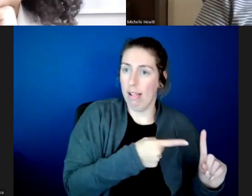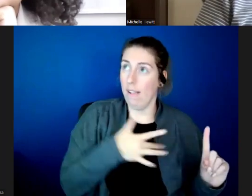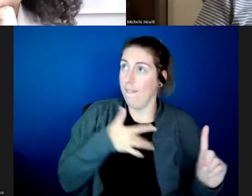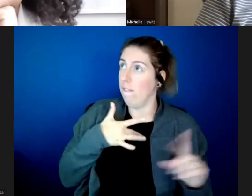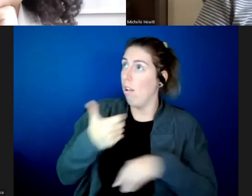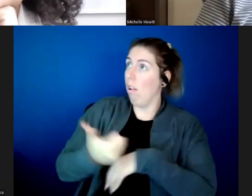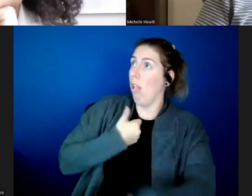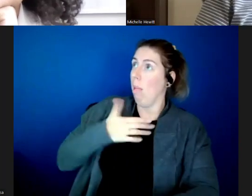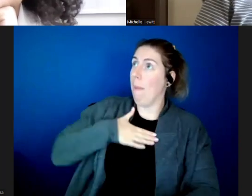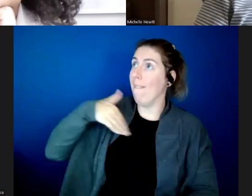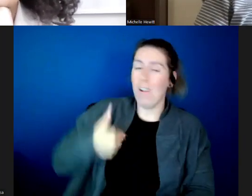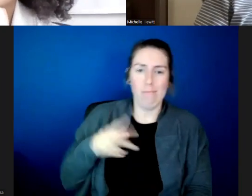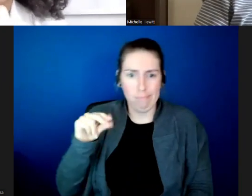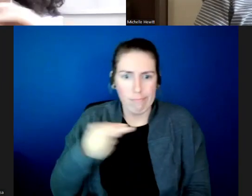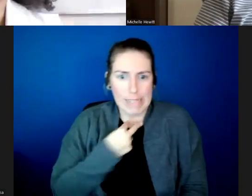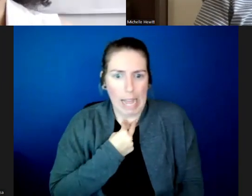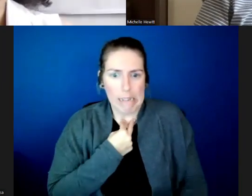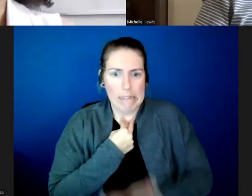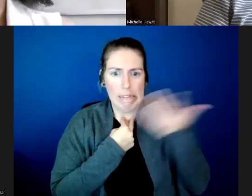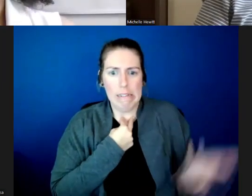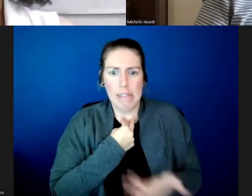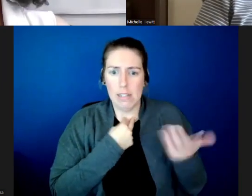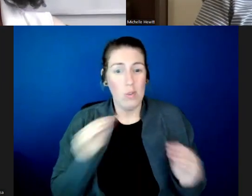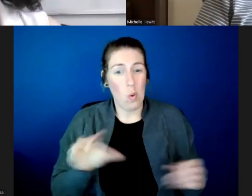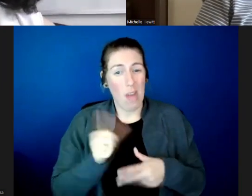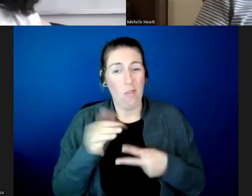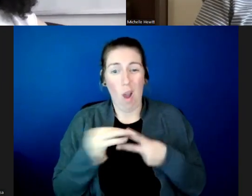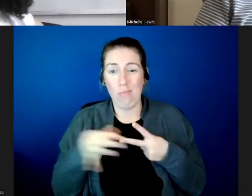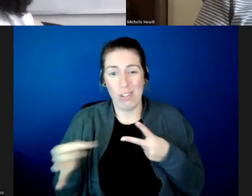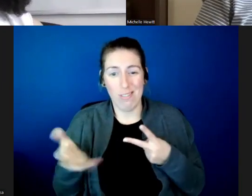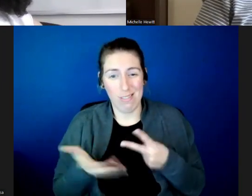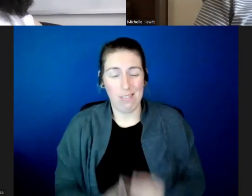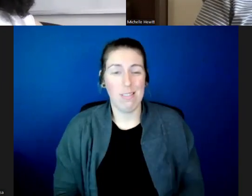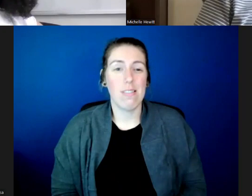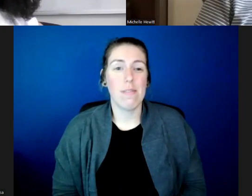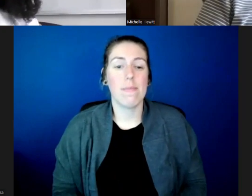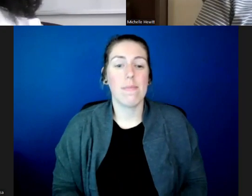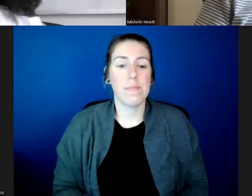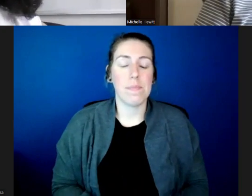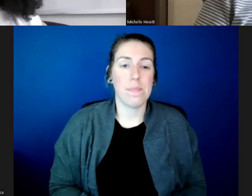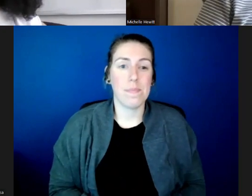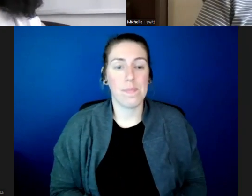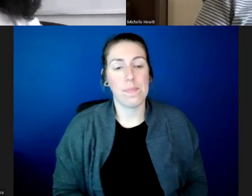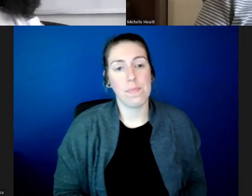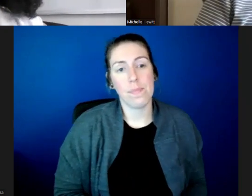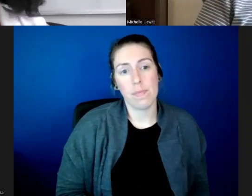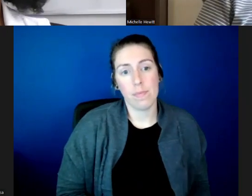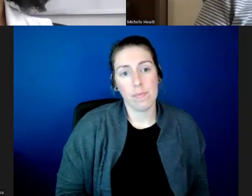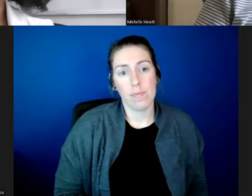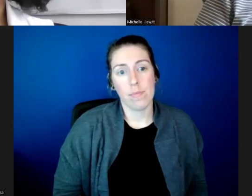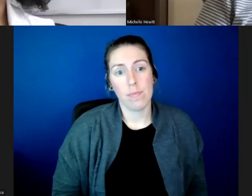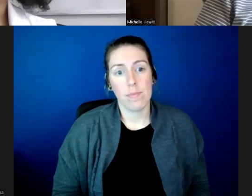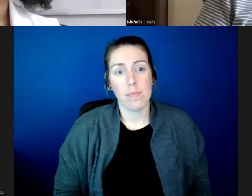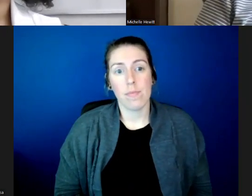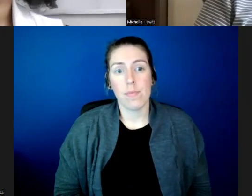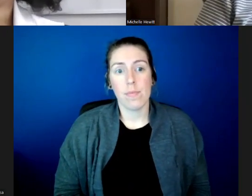own. And that in itself, in that our systems created